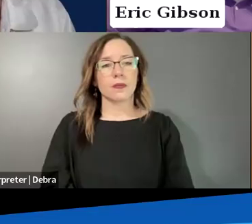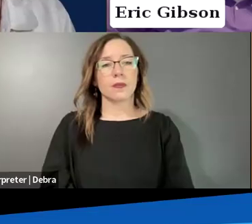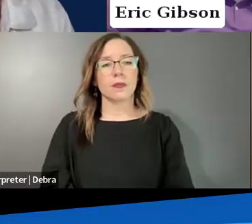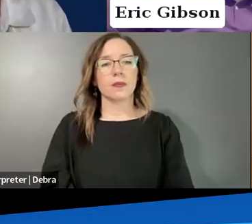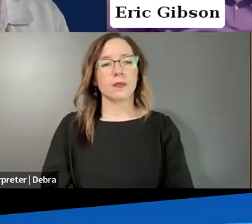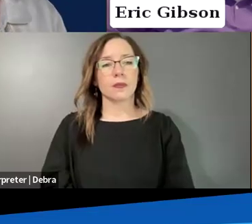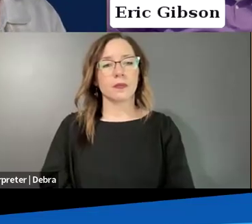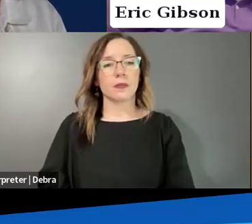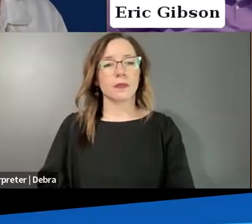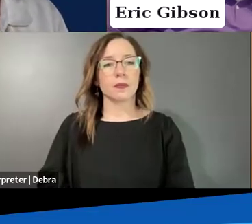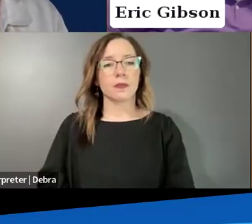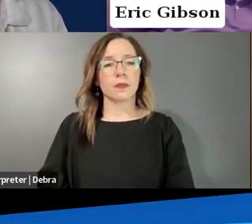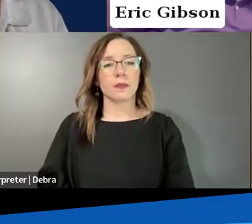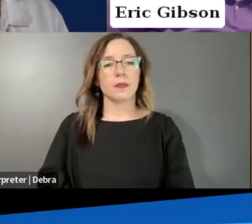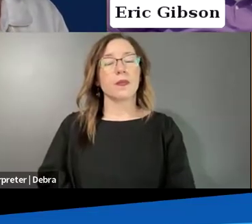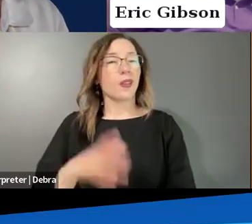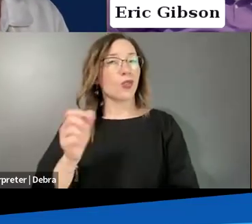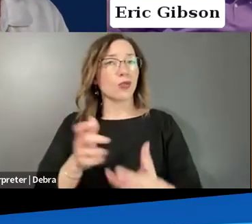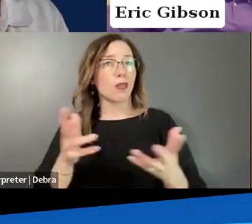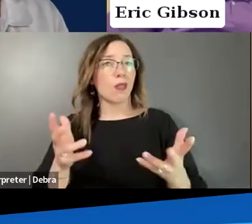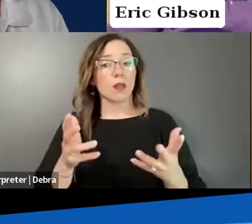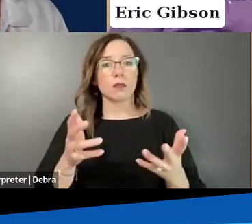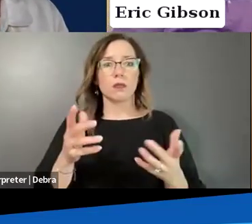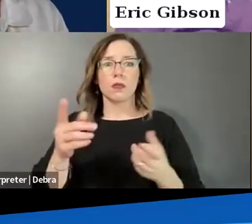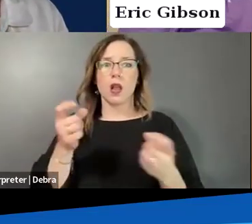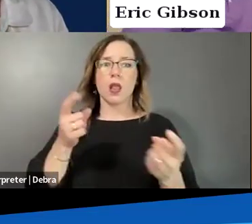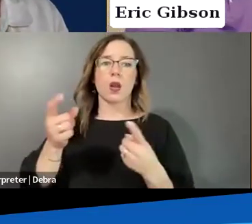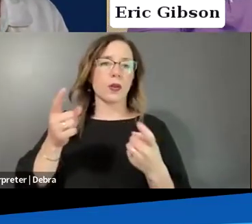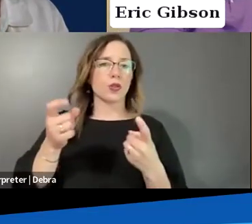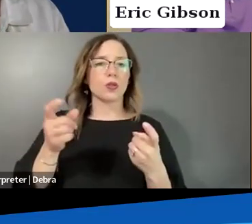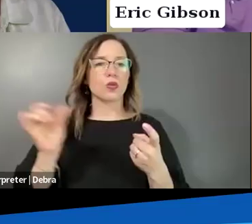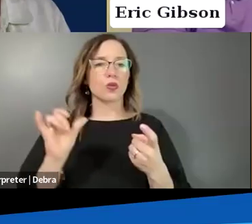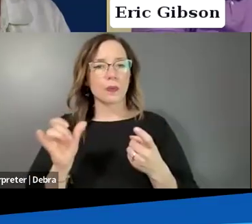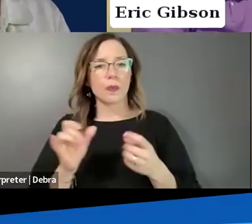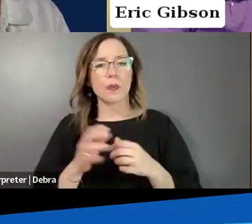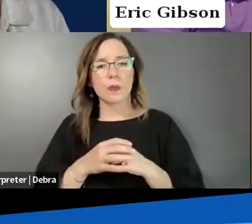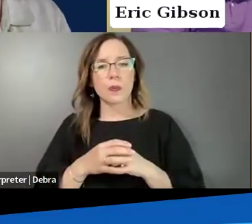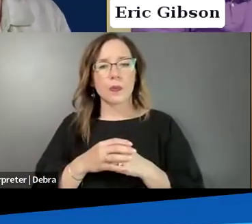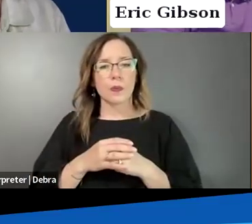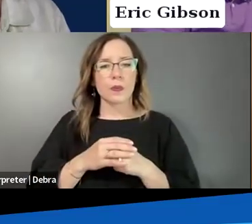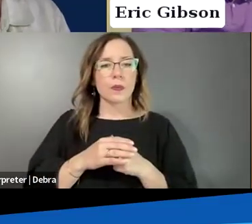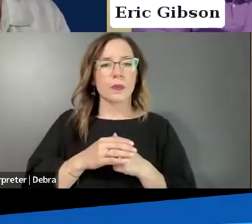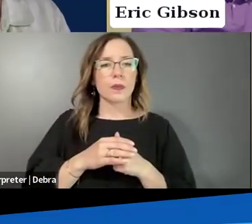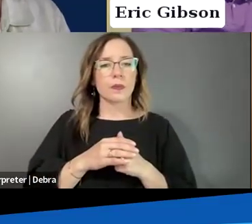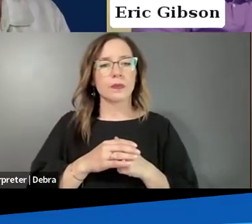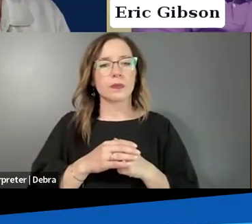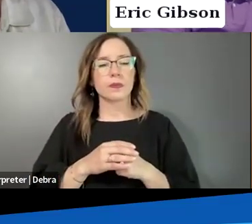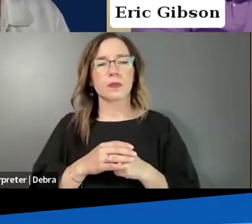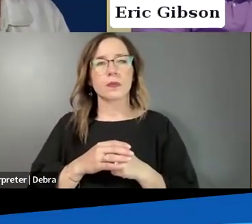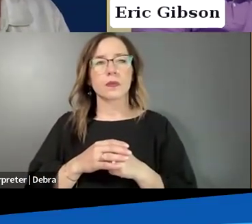of there's a lot of that, and I know I get a lot of questions about it as well. And you were talking